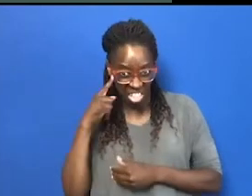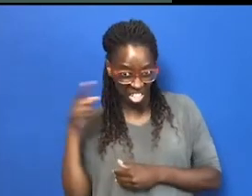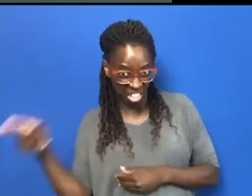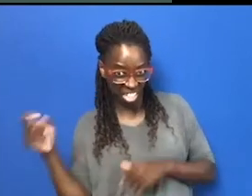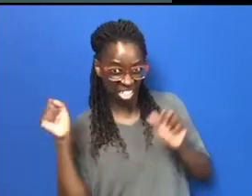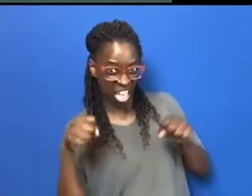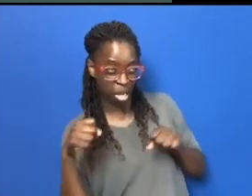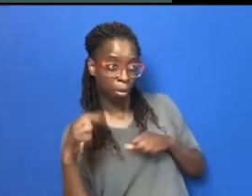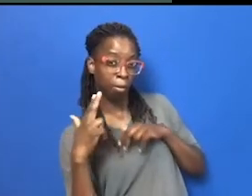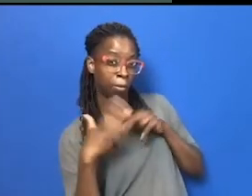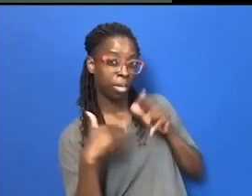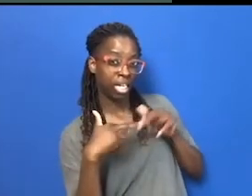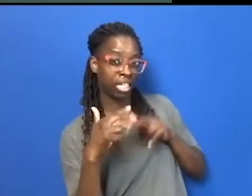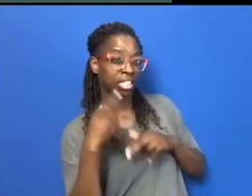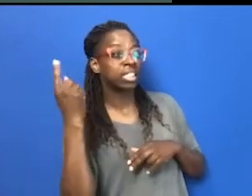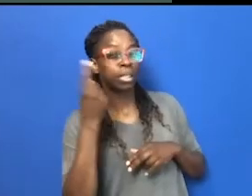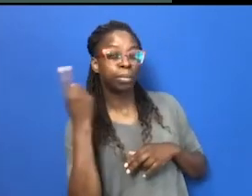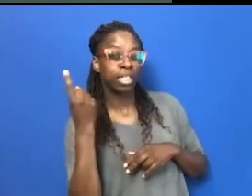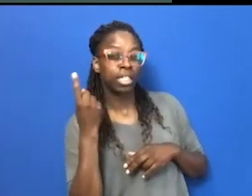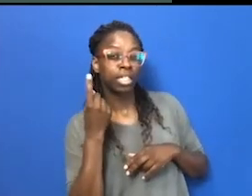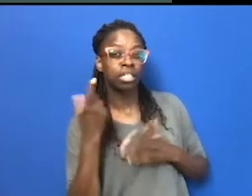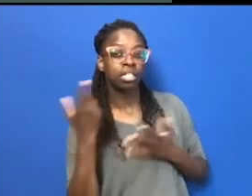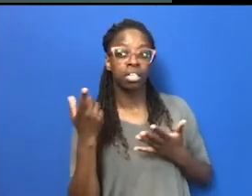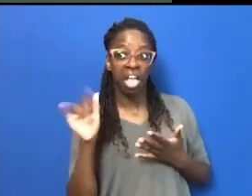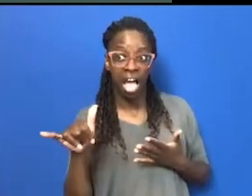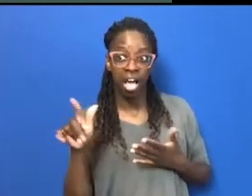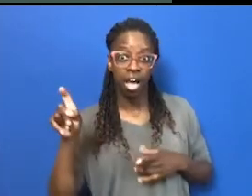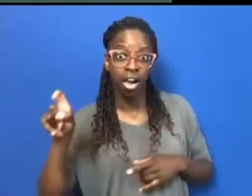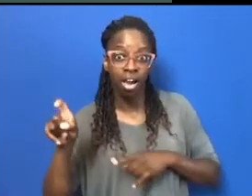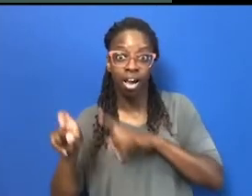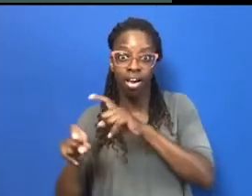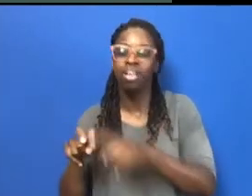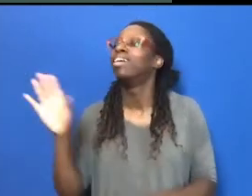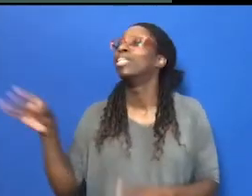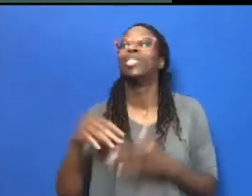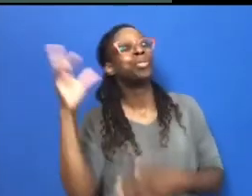that, or oh no, now what?